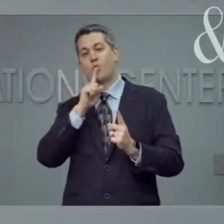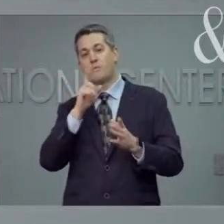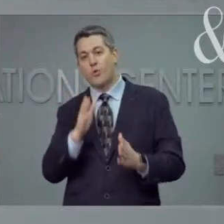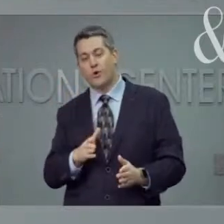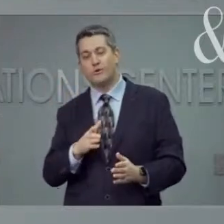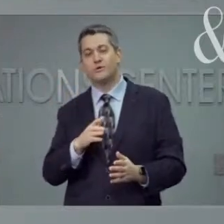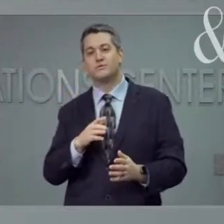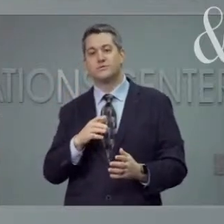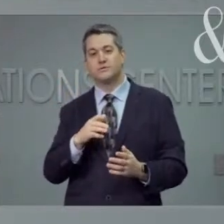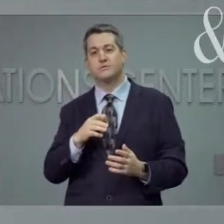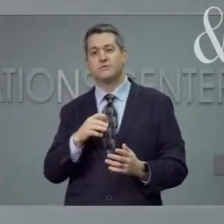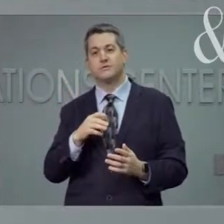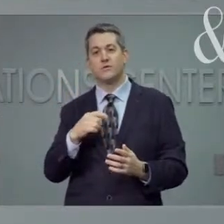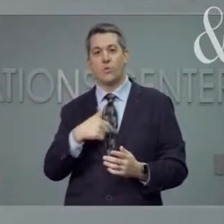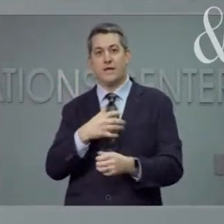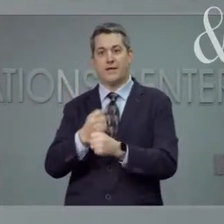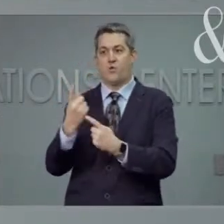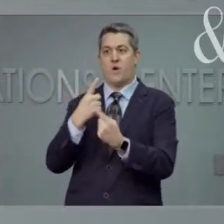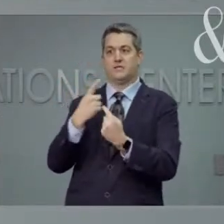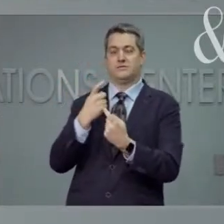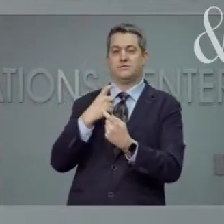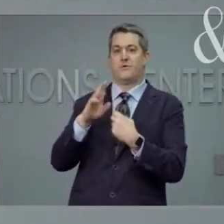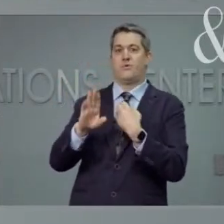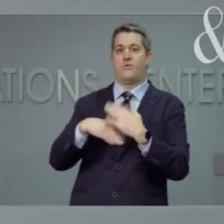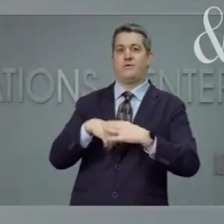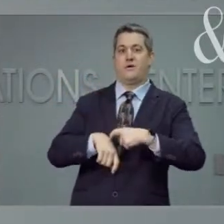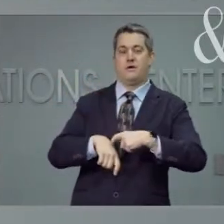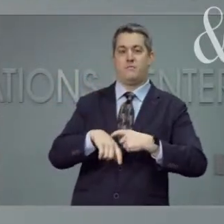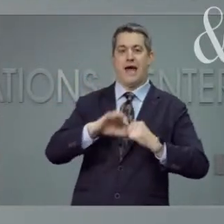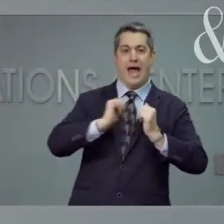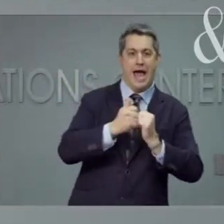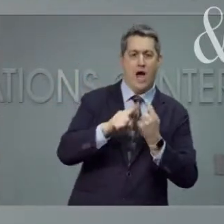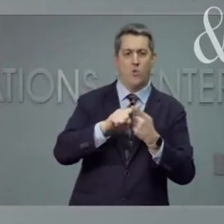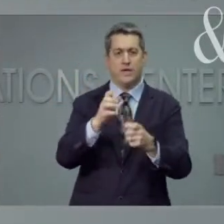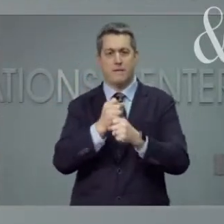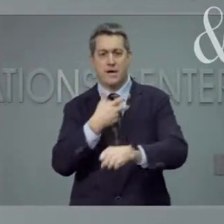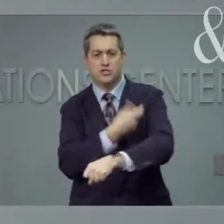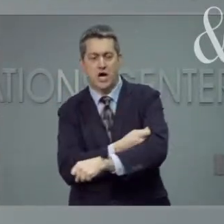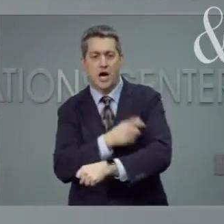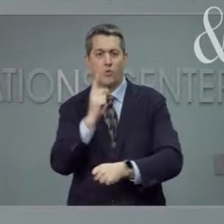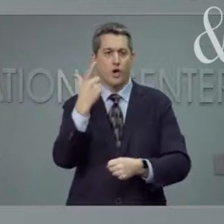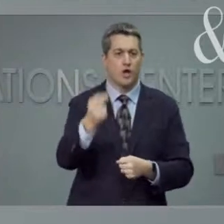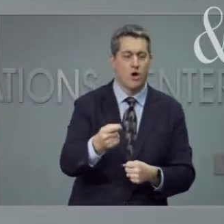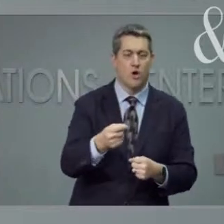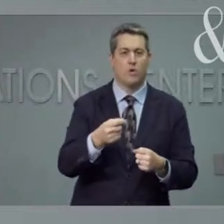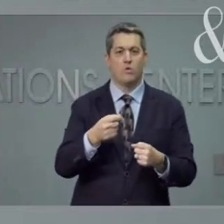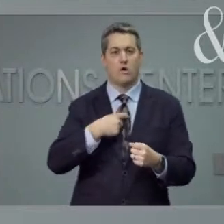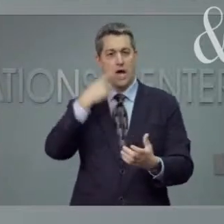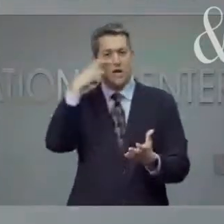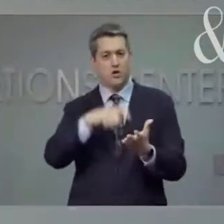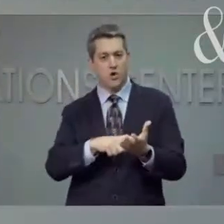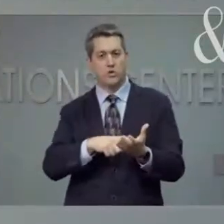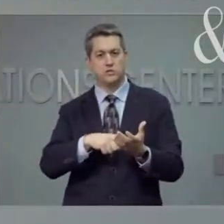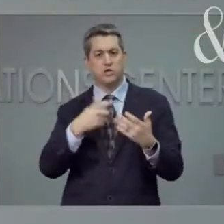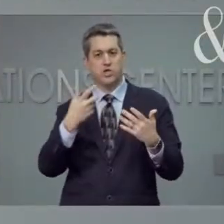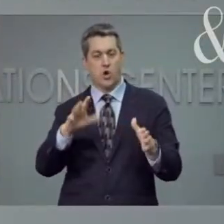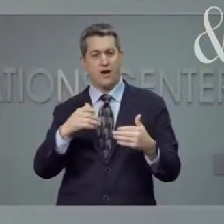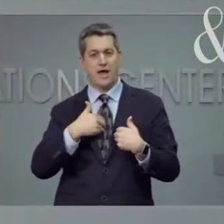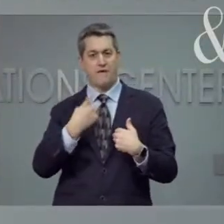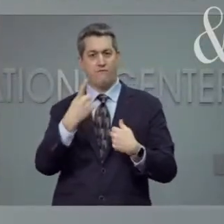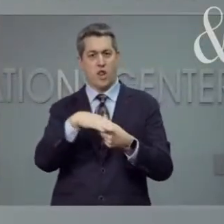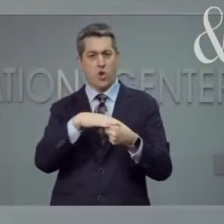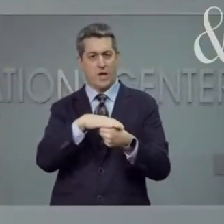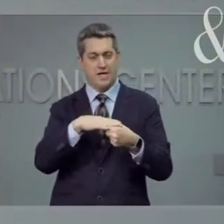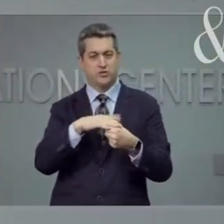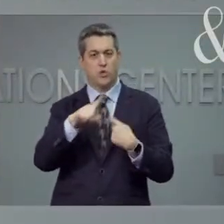being asked, inundated with questions from people who want to know how and when to get their shot and where do they go. So I know this has already started with one location, but